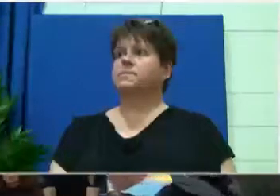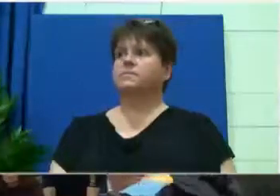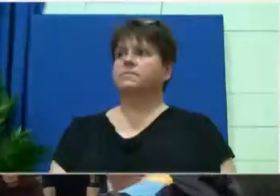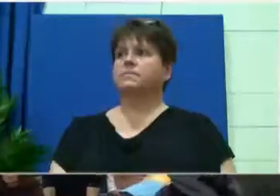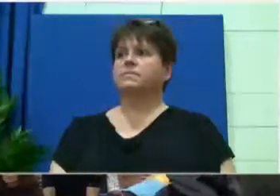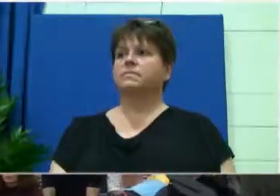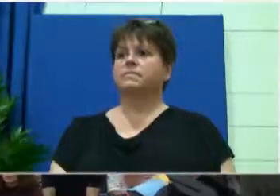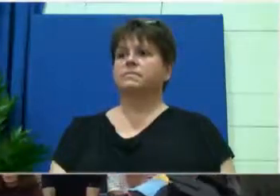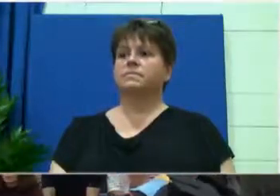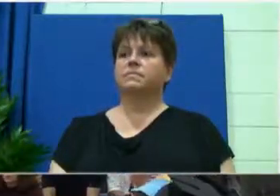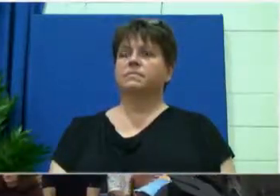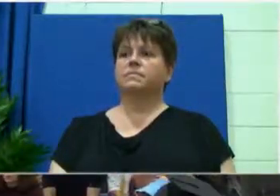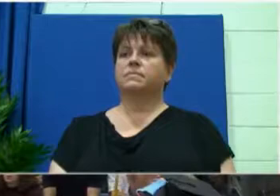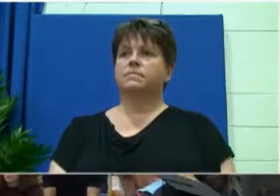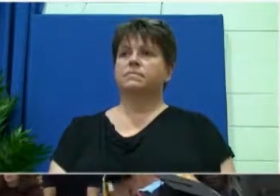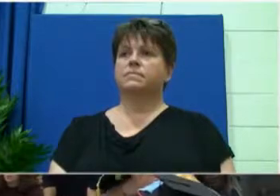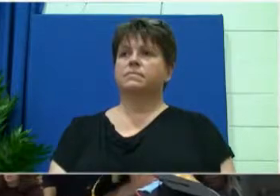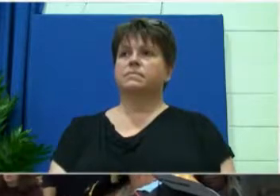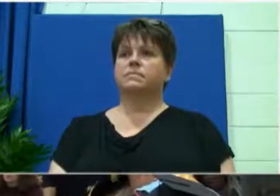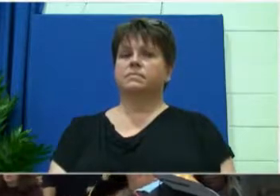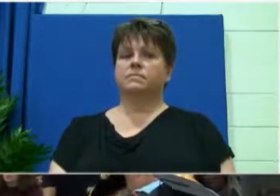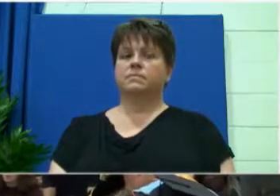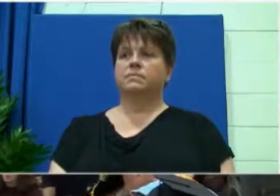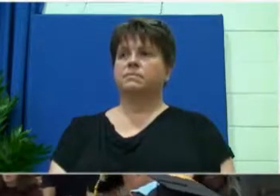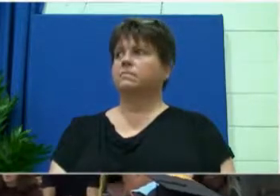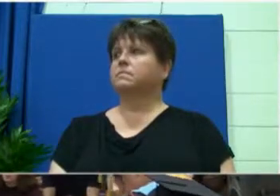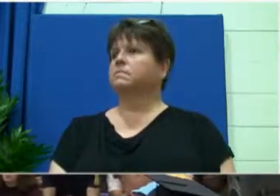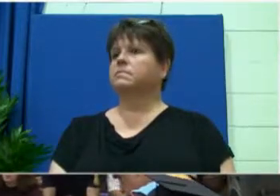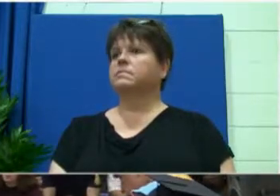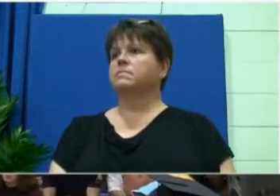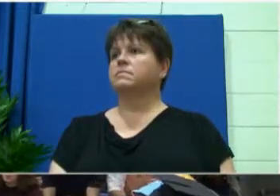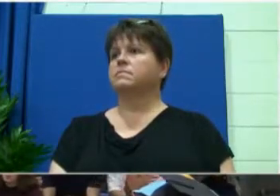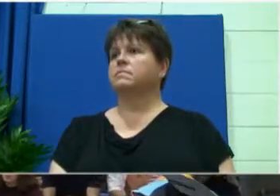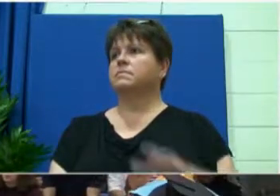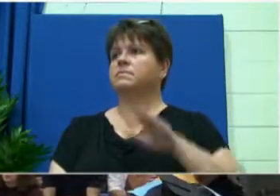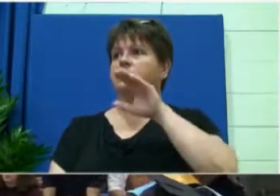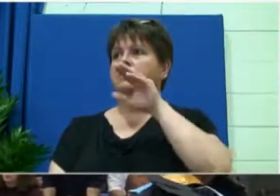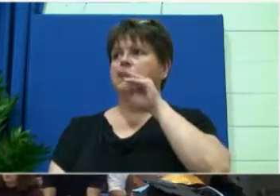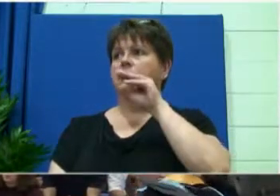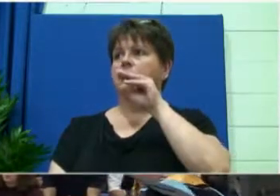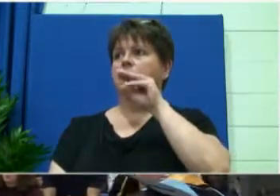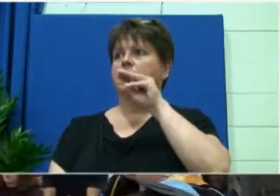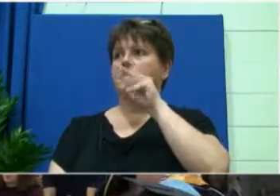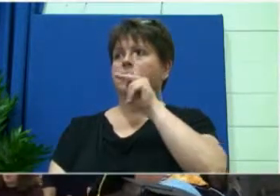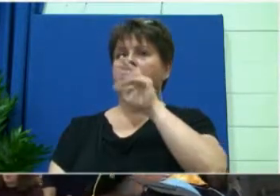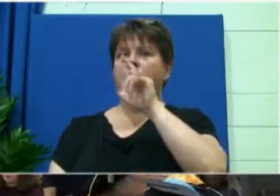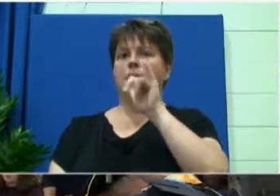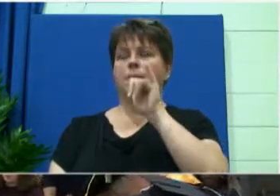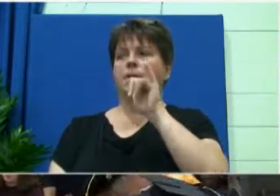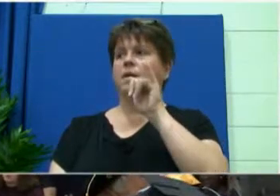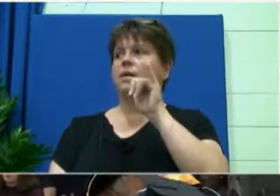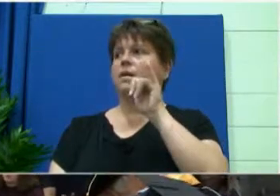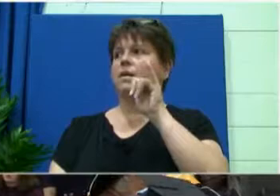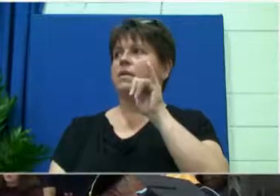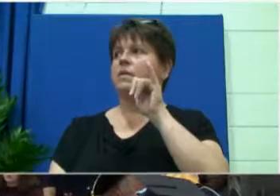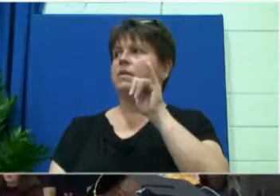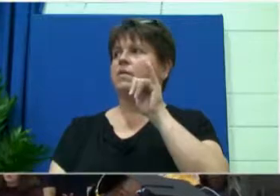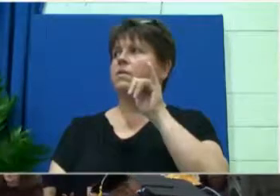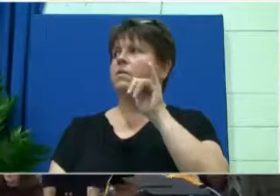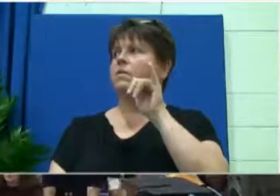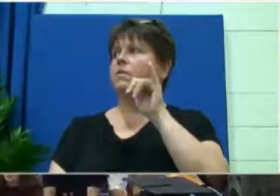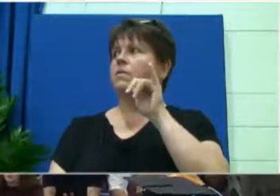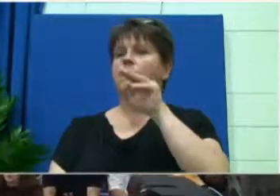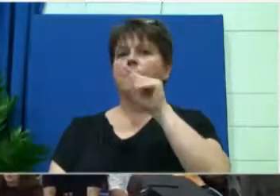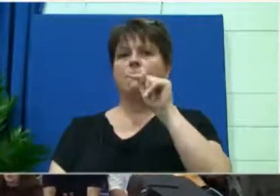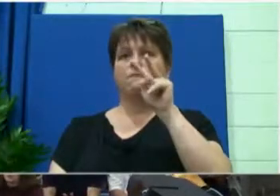Kelby Lynn Kiava. Kelby Kiwawa is of